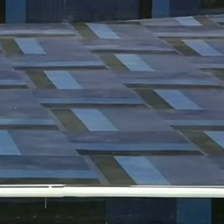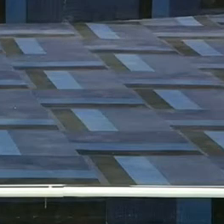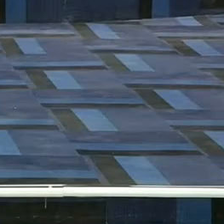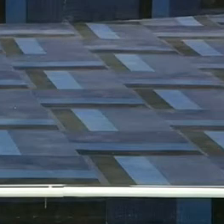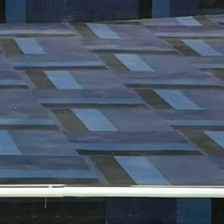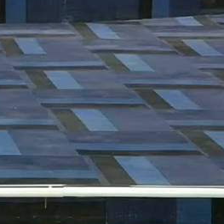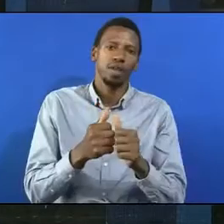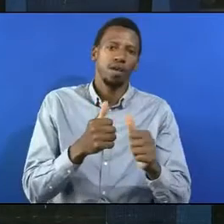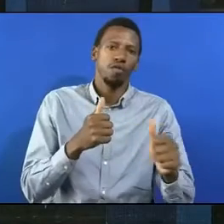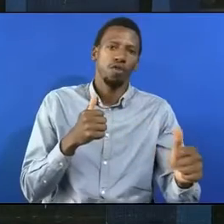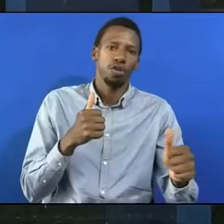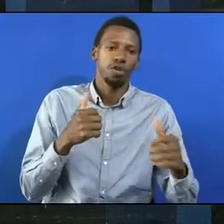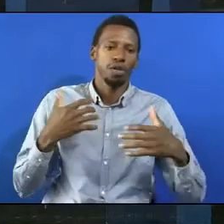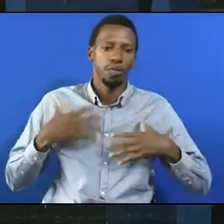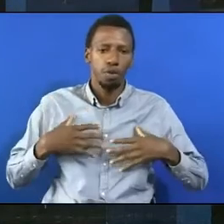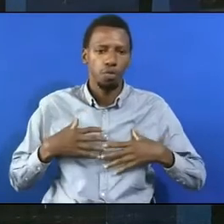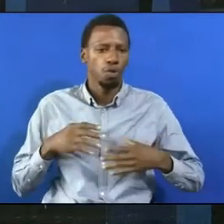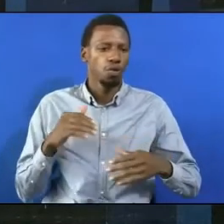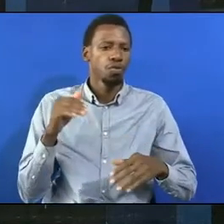ease avoid peer pressure.